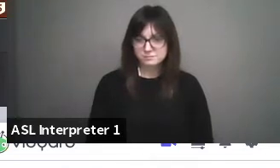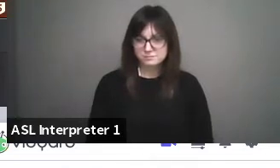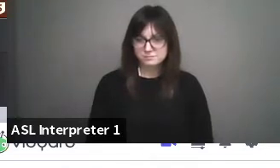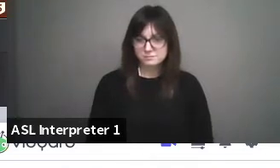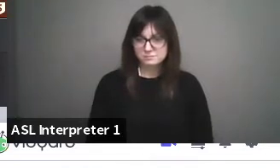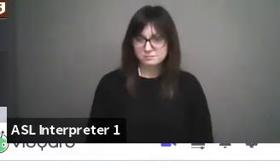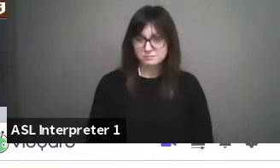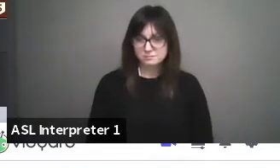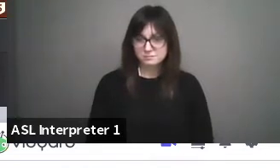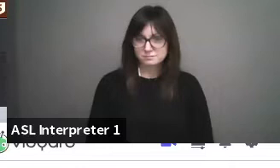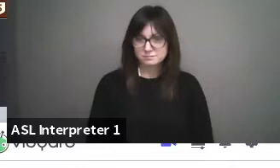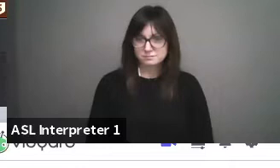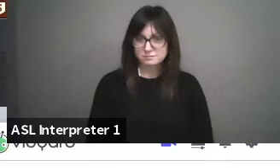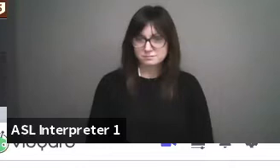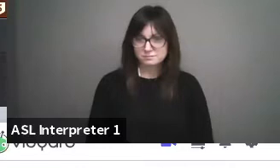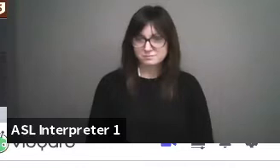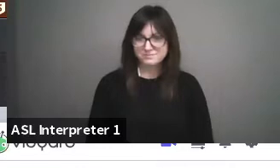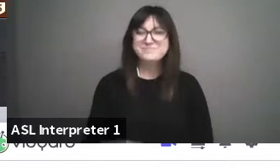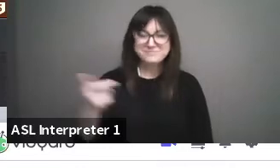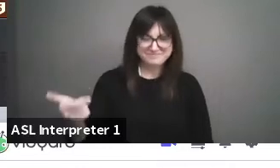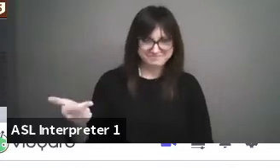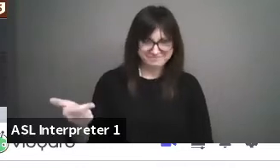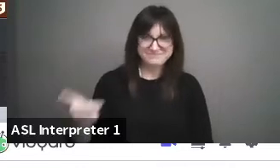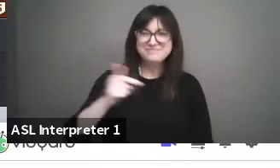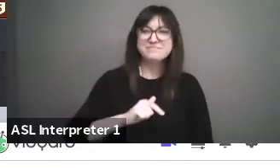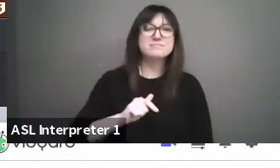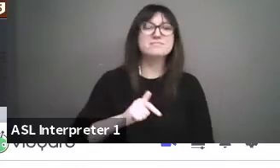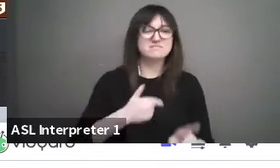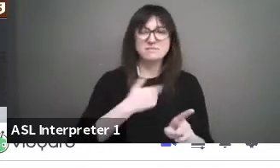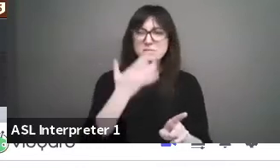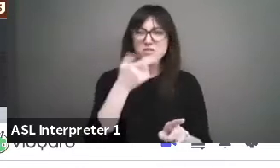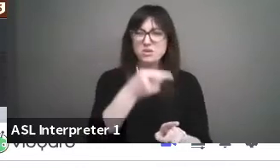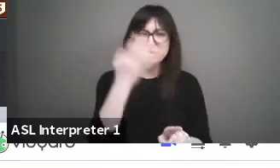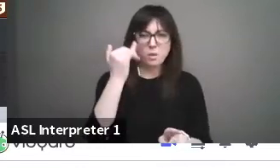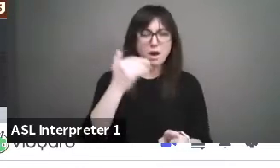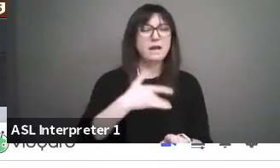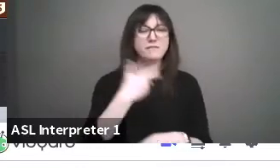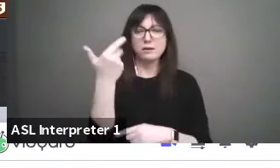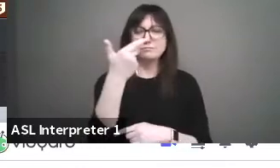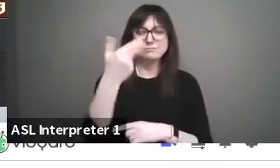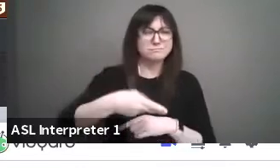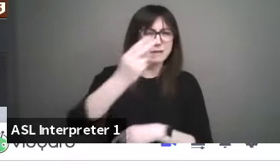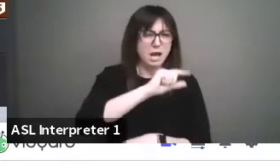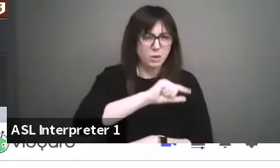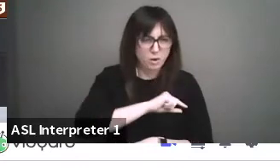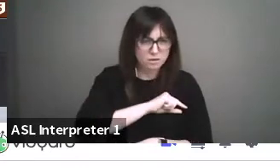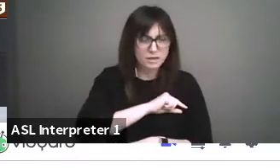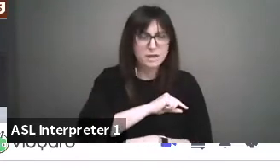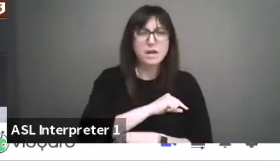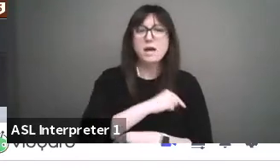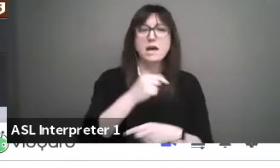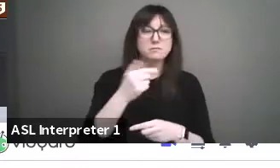the Vidyard application for is to have a higher quality recording. And then once I'm finished recording on my